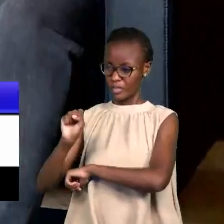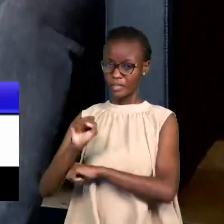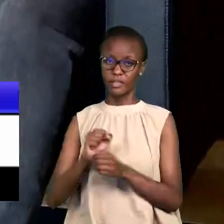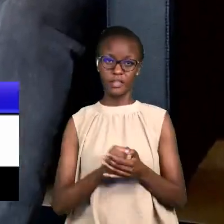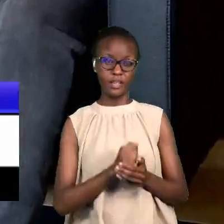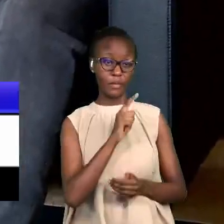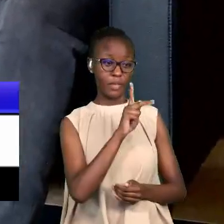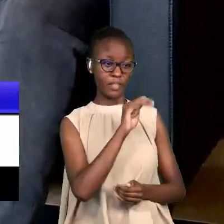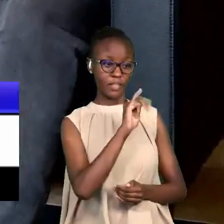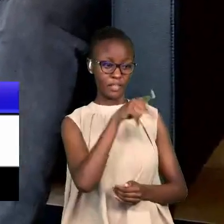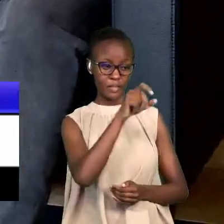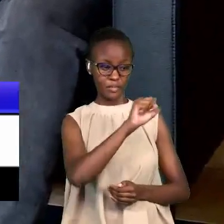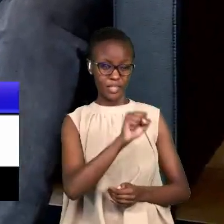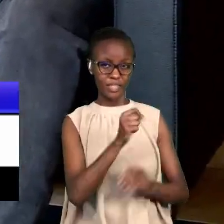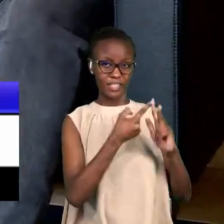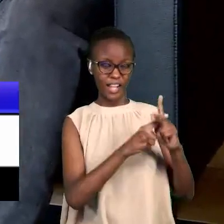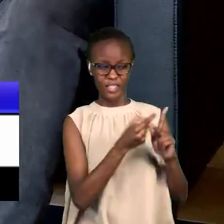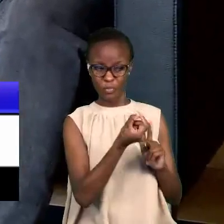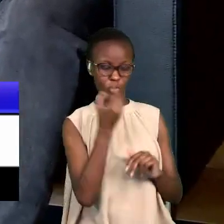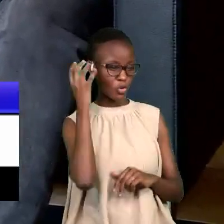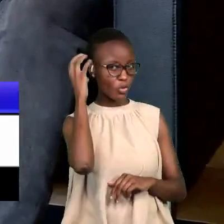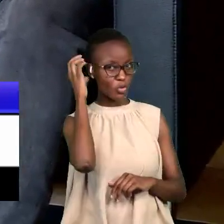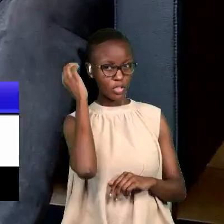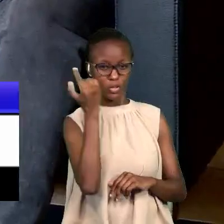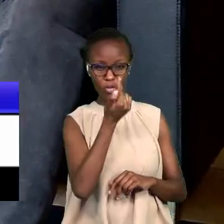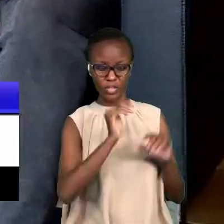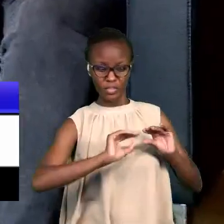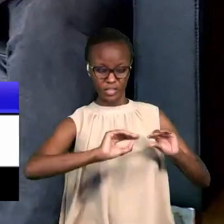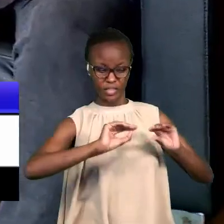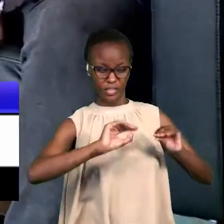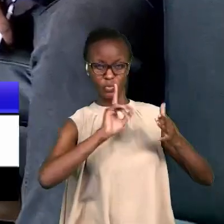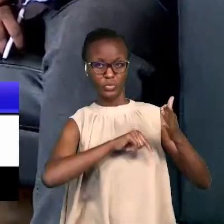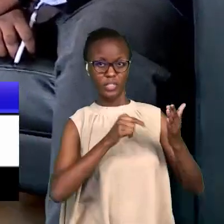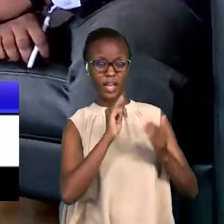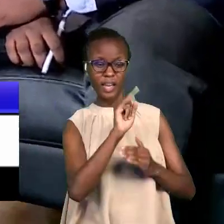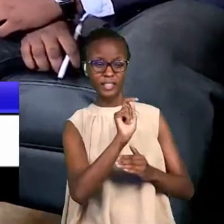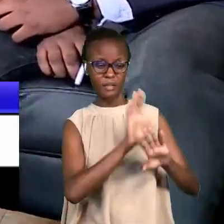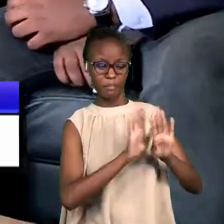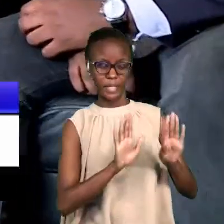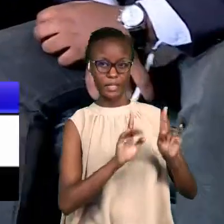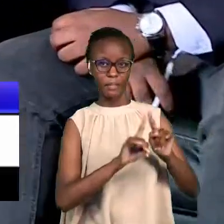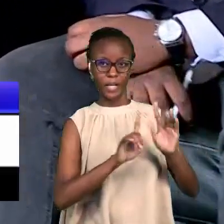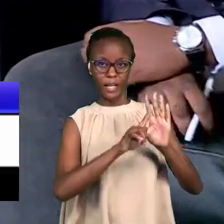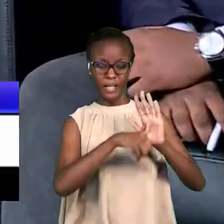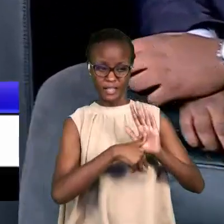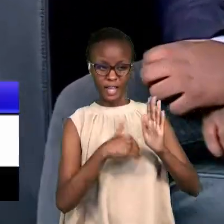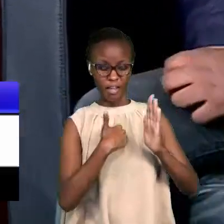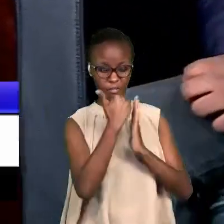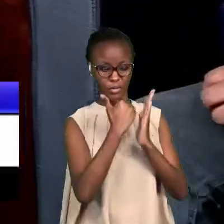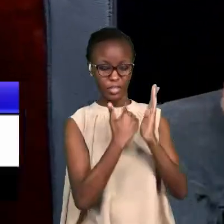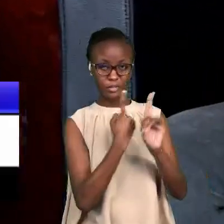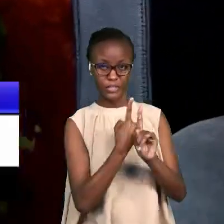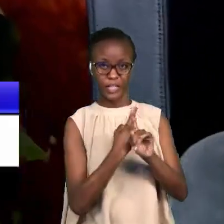College started as a small college, which was training only in IT. But over the years, we have expanded to other programs,